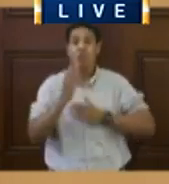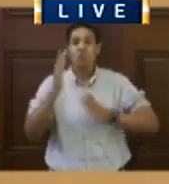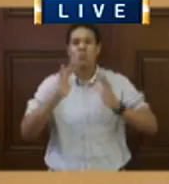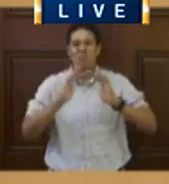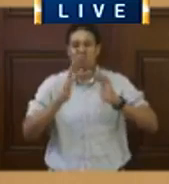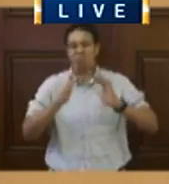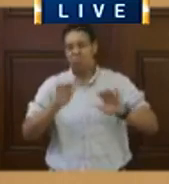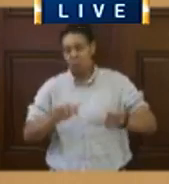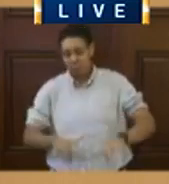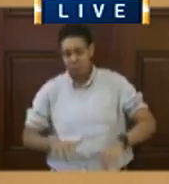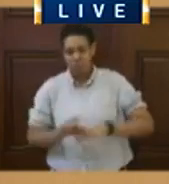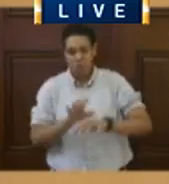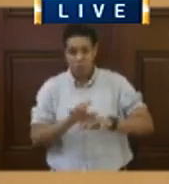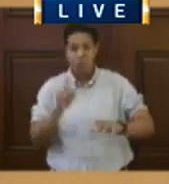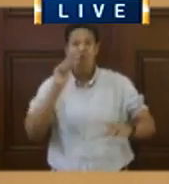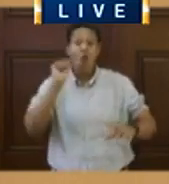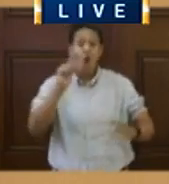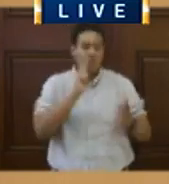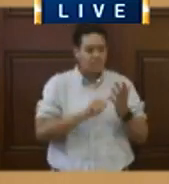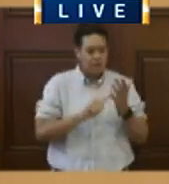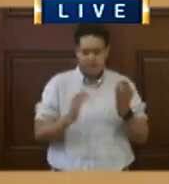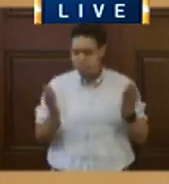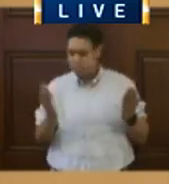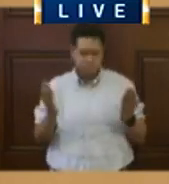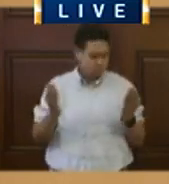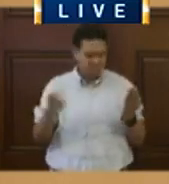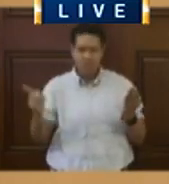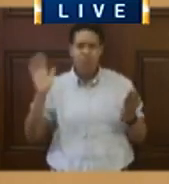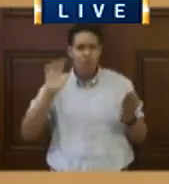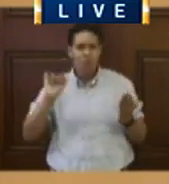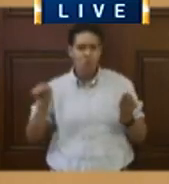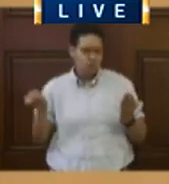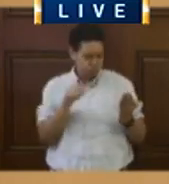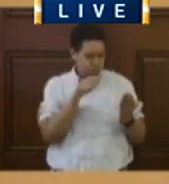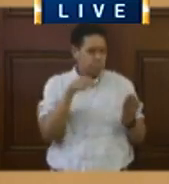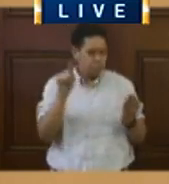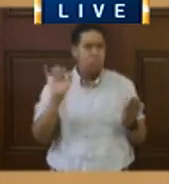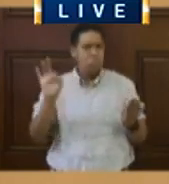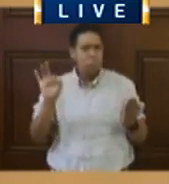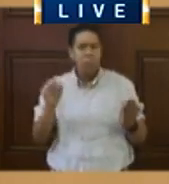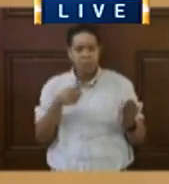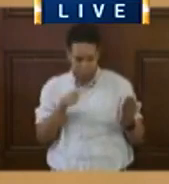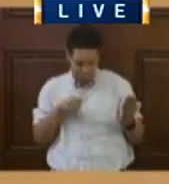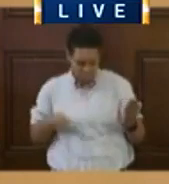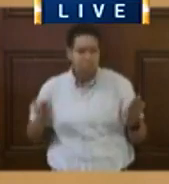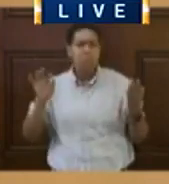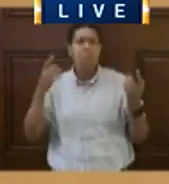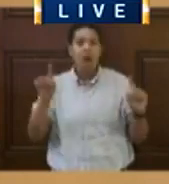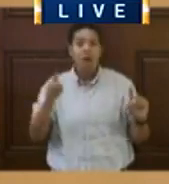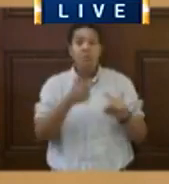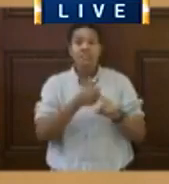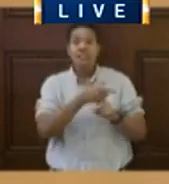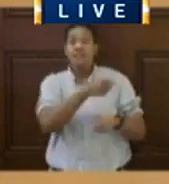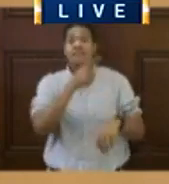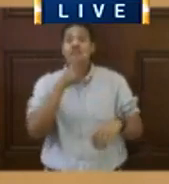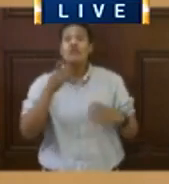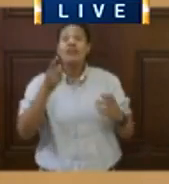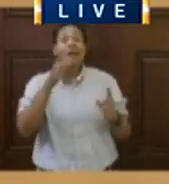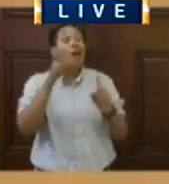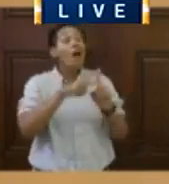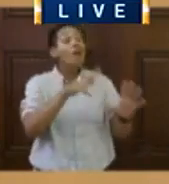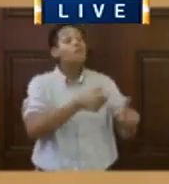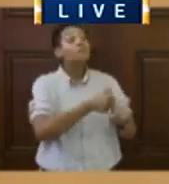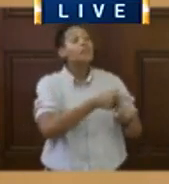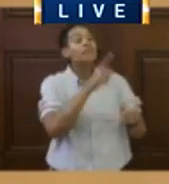verification exists, verification that the person was employed prior to March 10th, and verification that the applicant has been laid